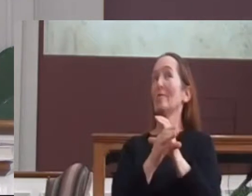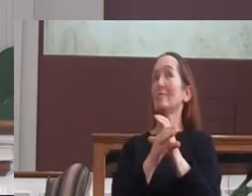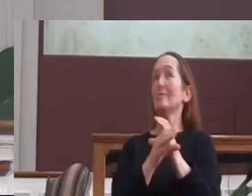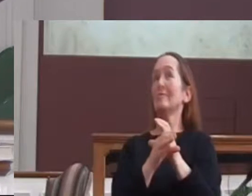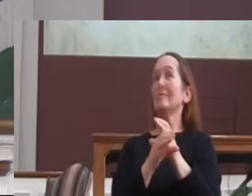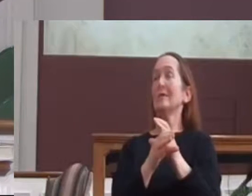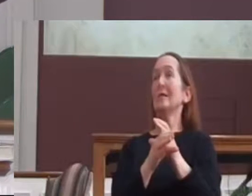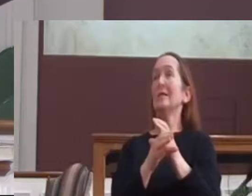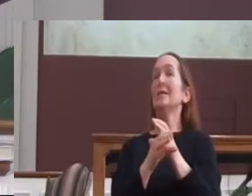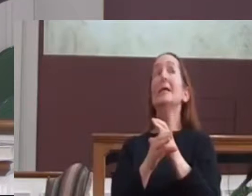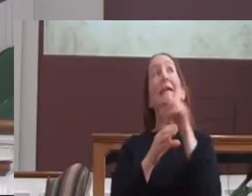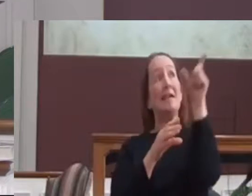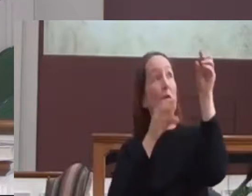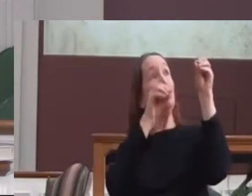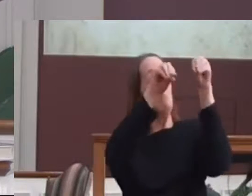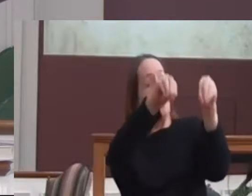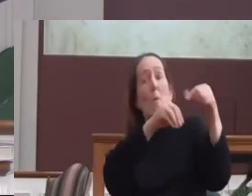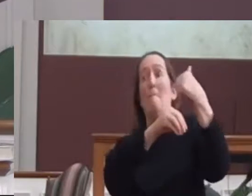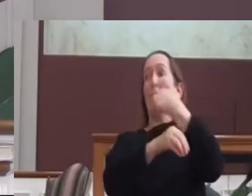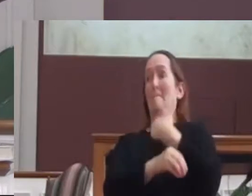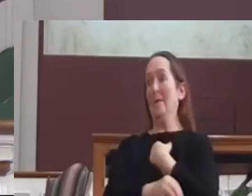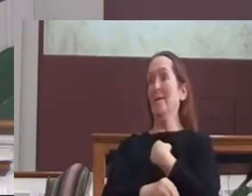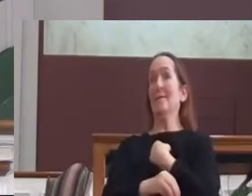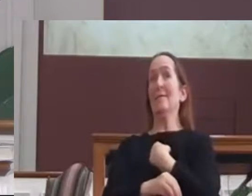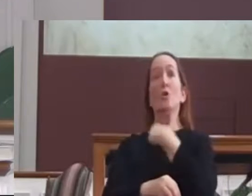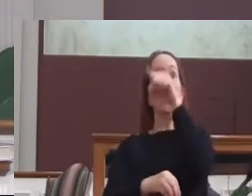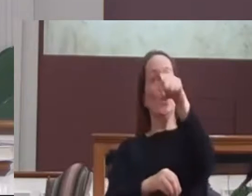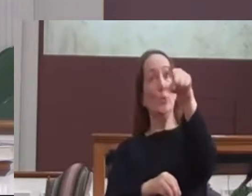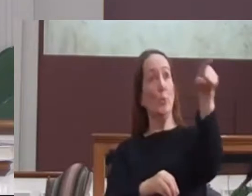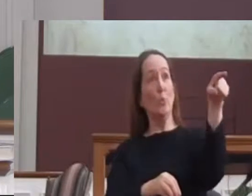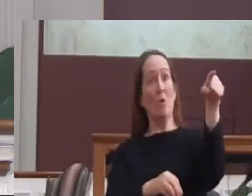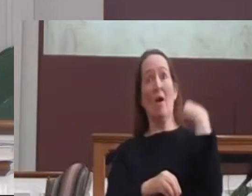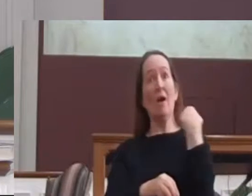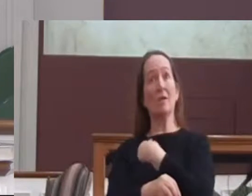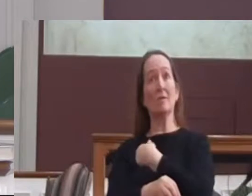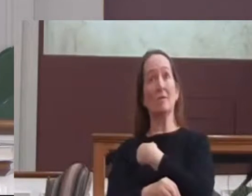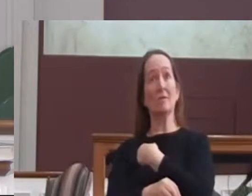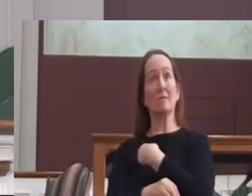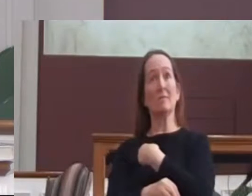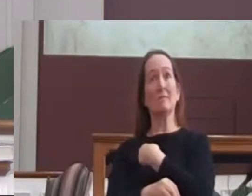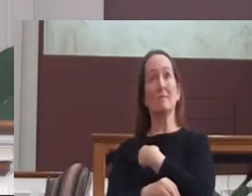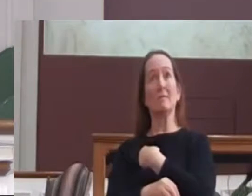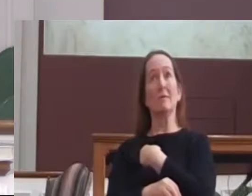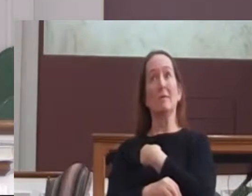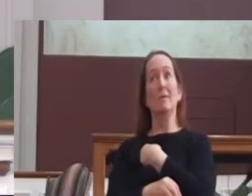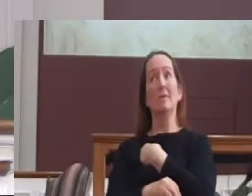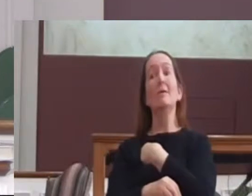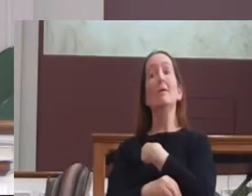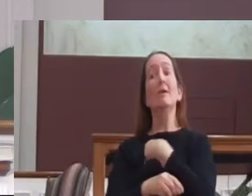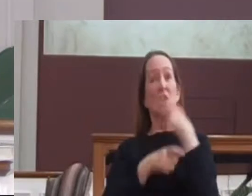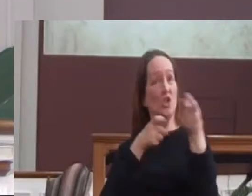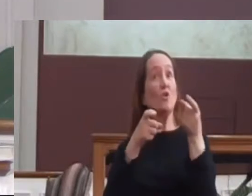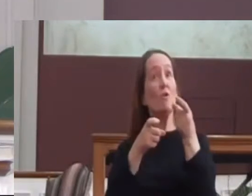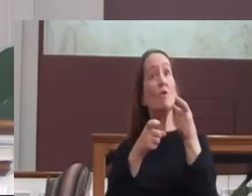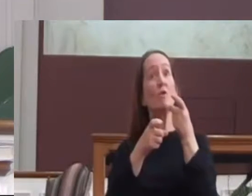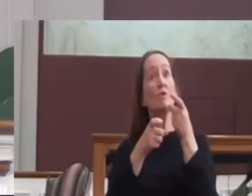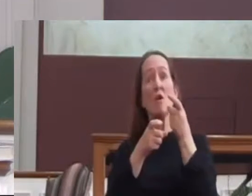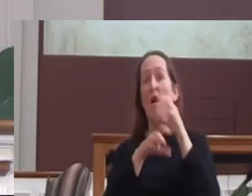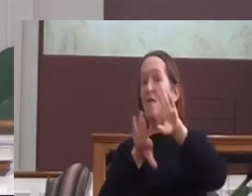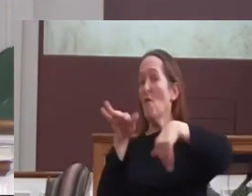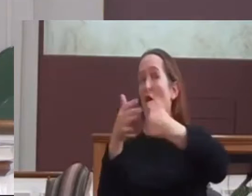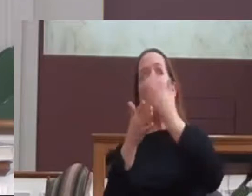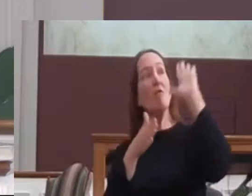crown of all creation. And He put me, He put you,